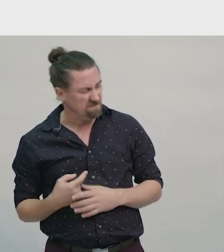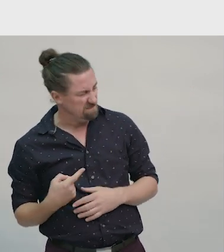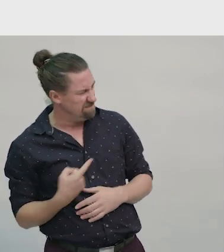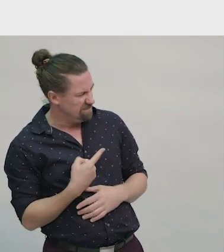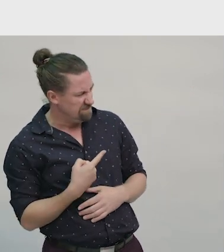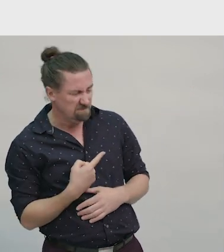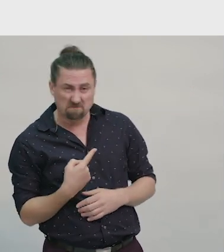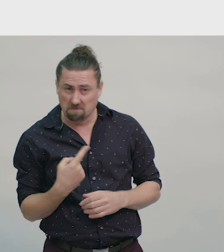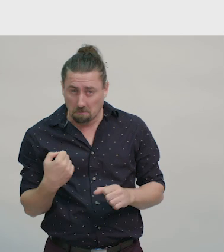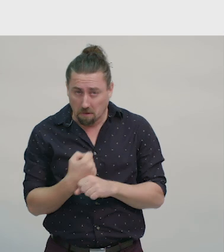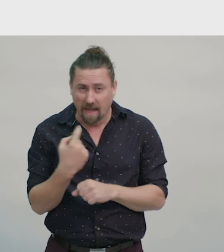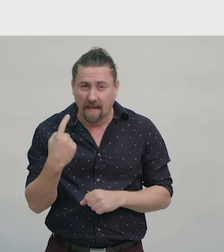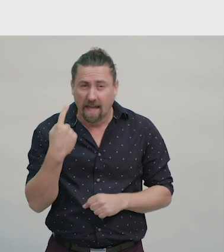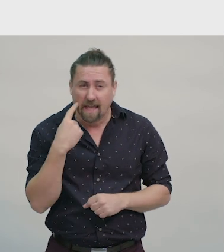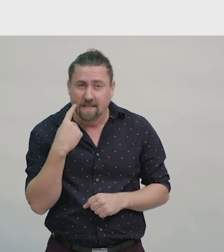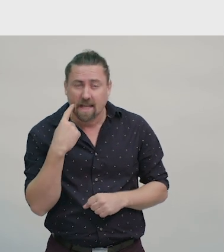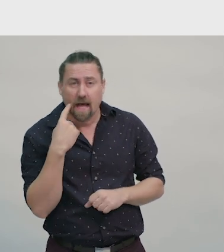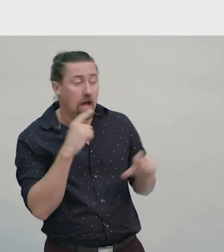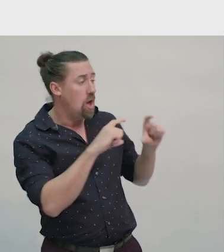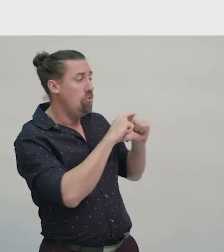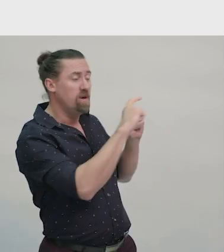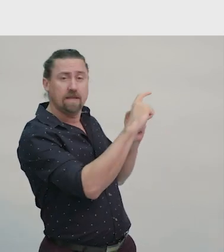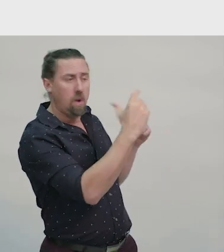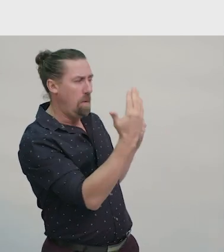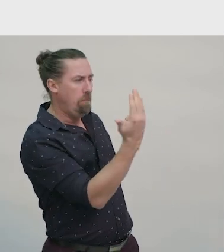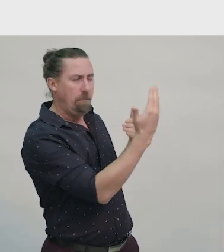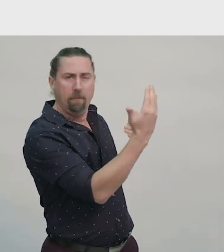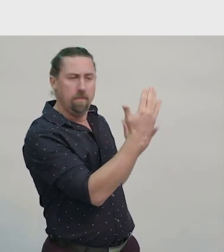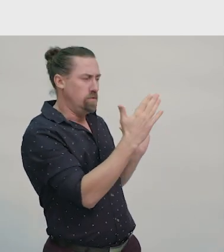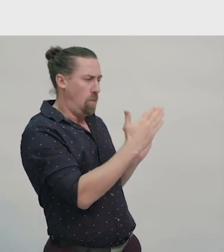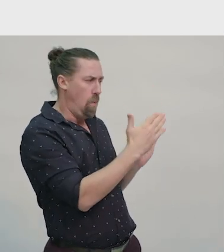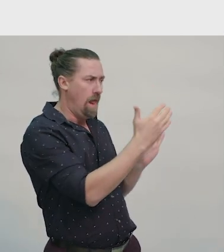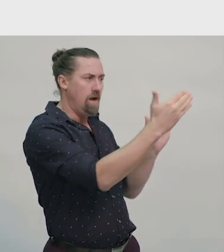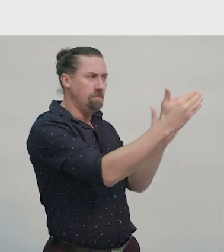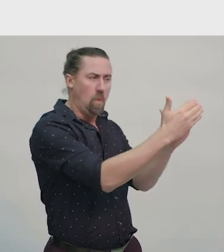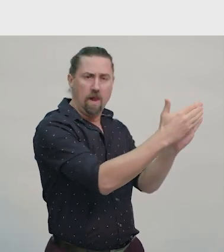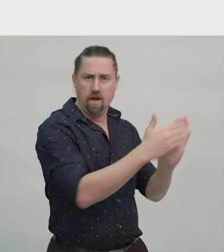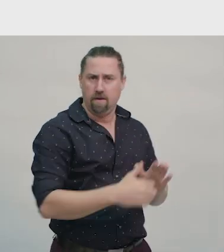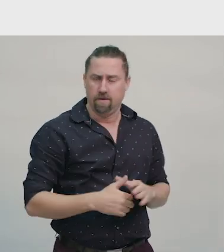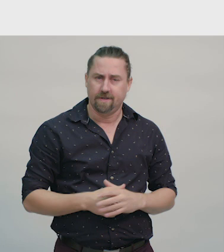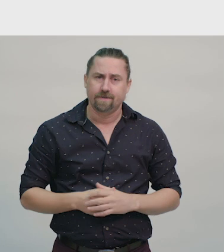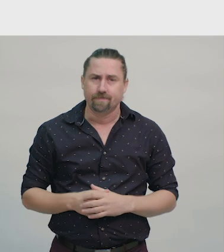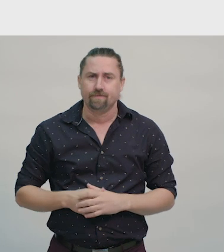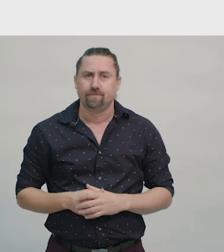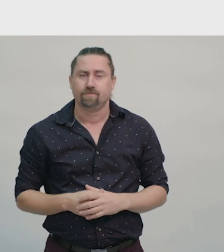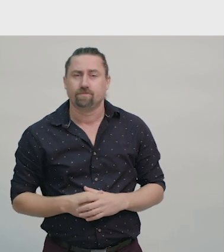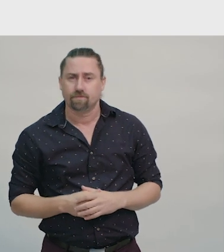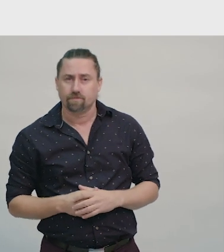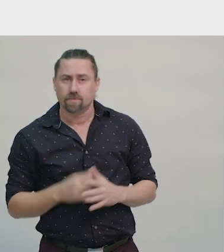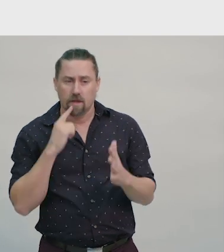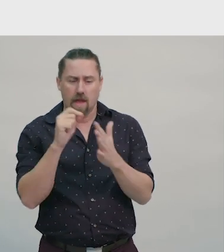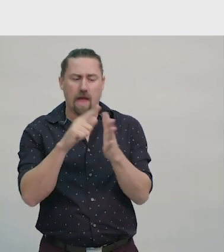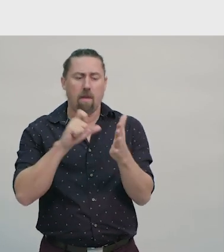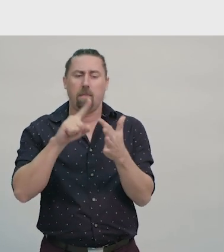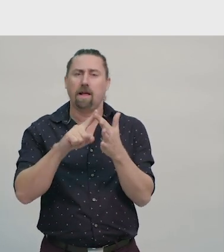To make the sum easier, we can split the rectangle into 2 smaller rectangles.